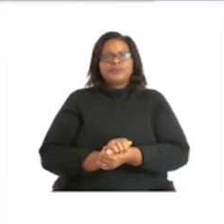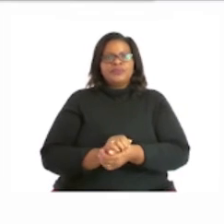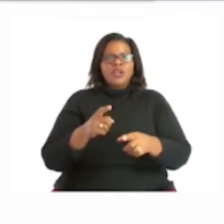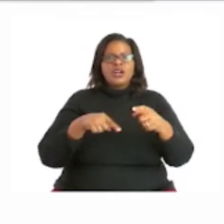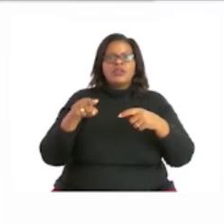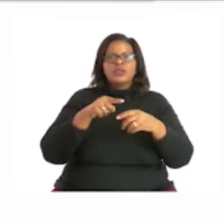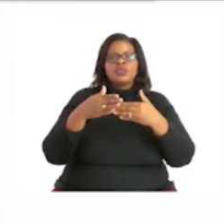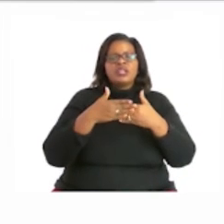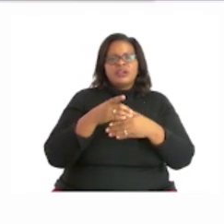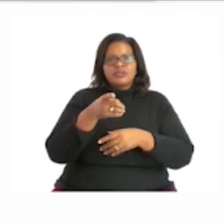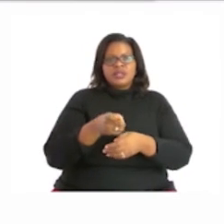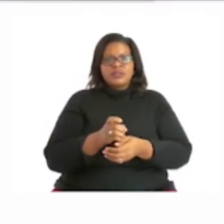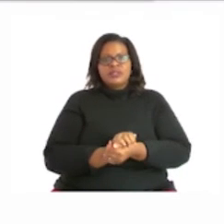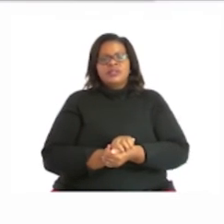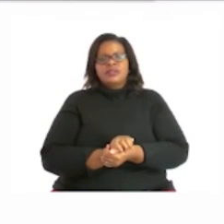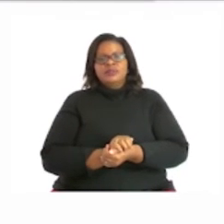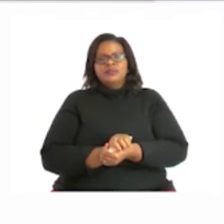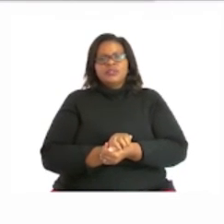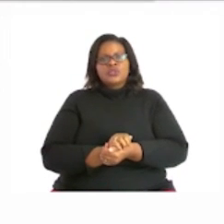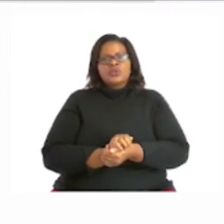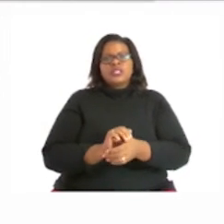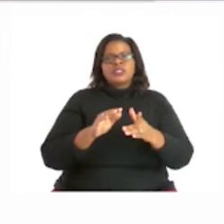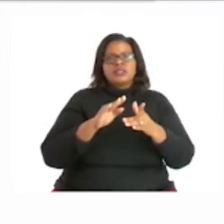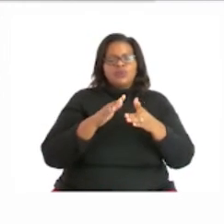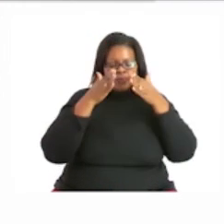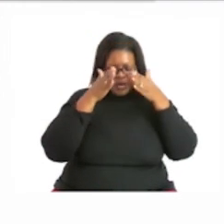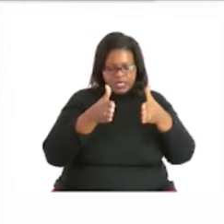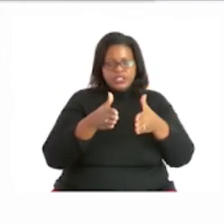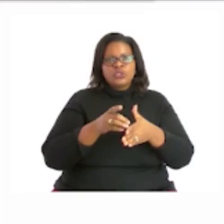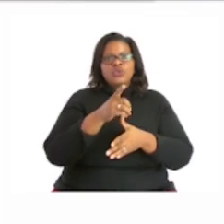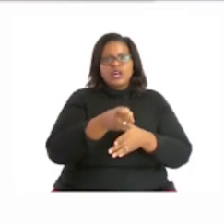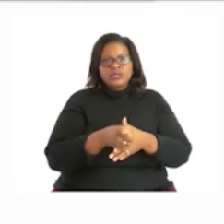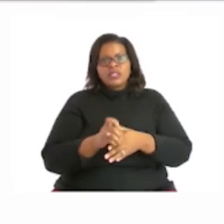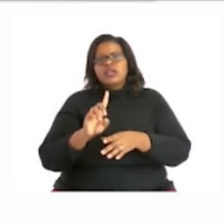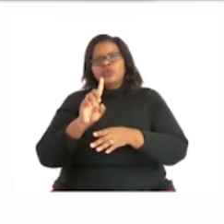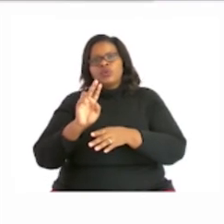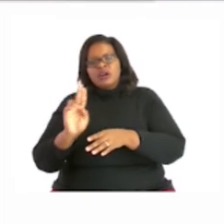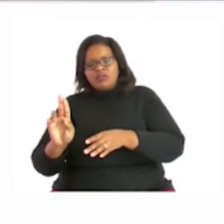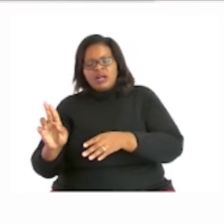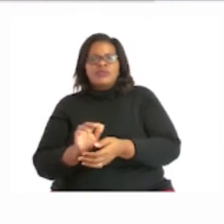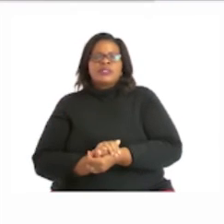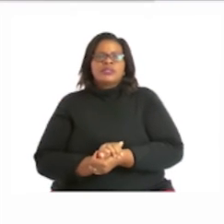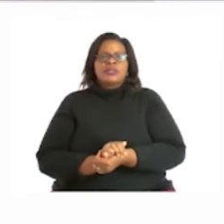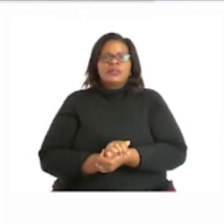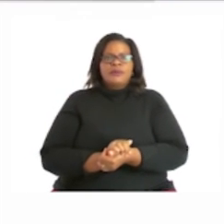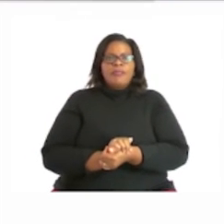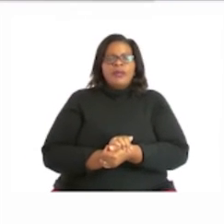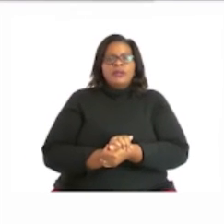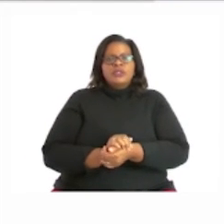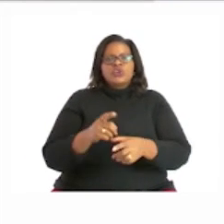on the thousands and the hundreds. Now let's look at our first example. Rounding off to the